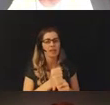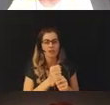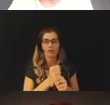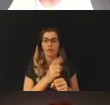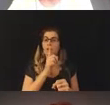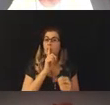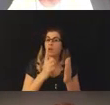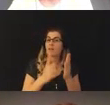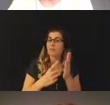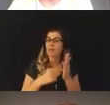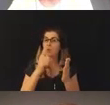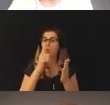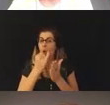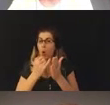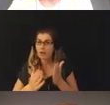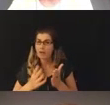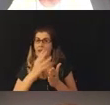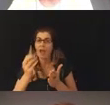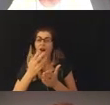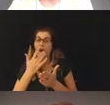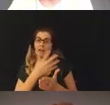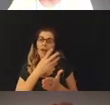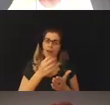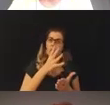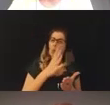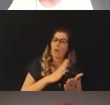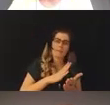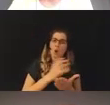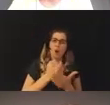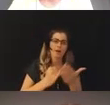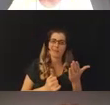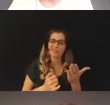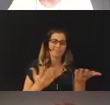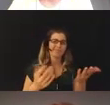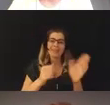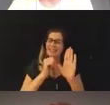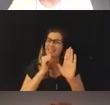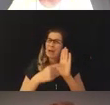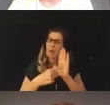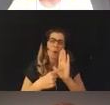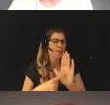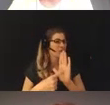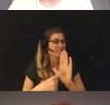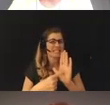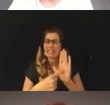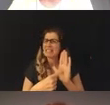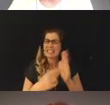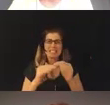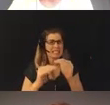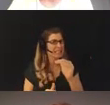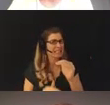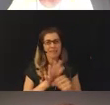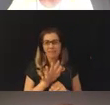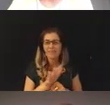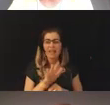artists of color and women are frequently underrepresented in the scope and sequence of art history, and it is incredibly important, it is paramount to disrupt this narrative